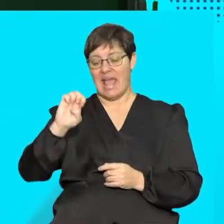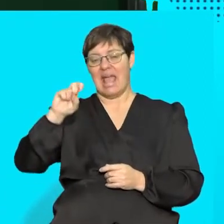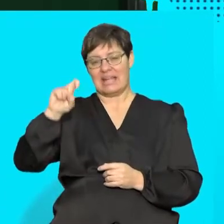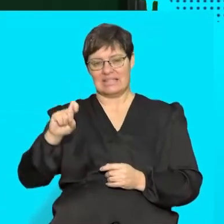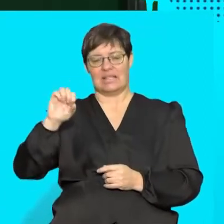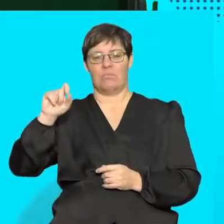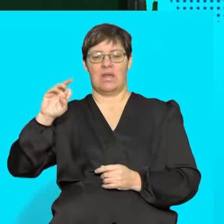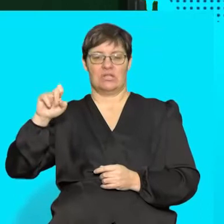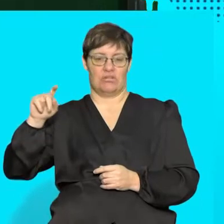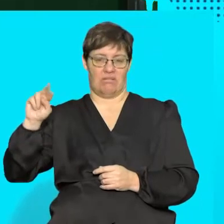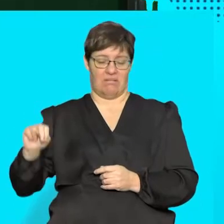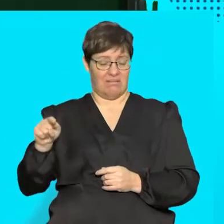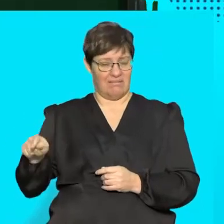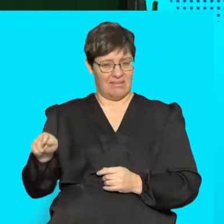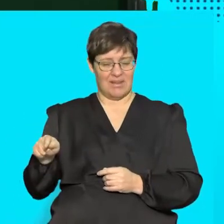really dangerous,